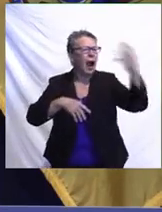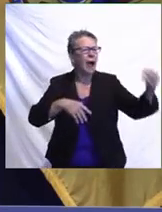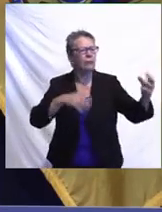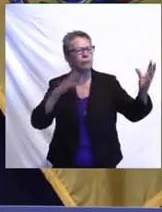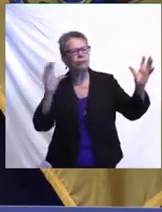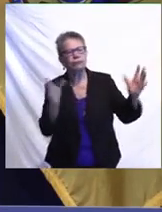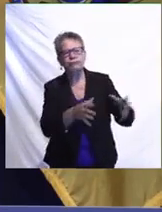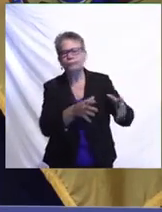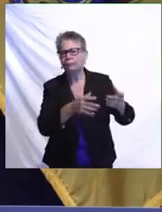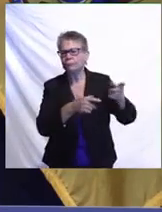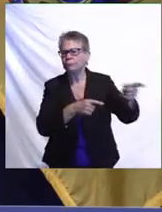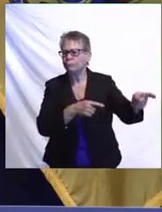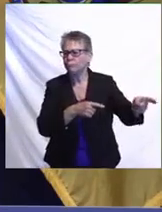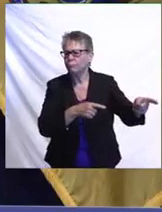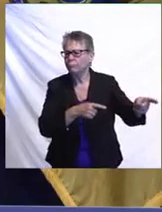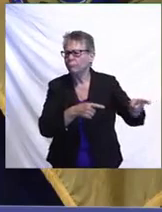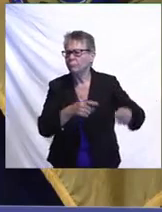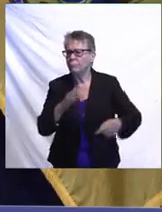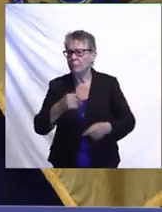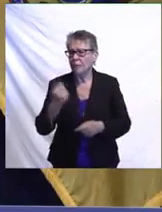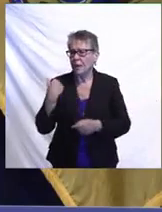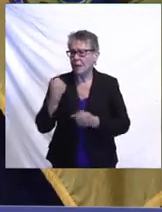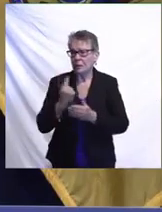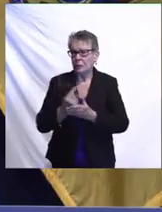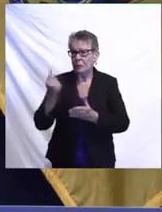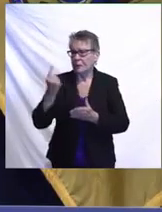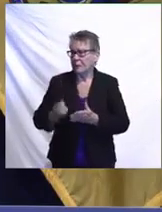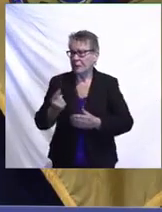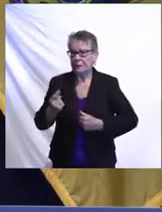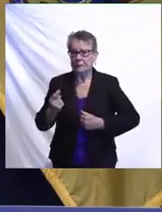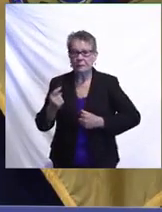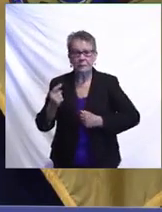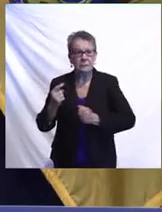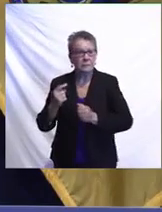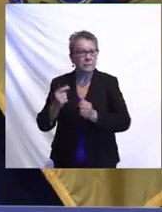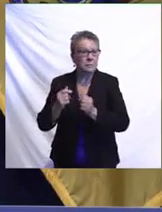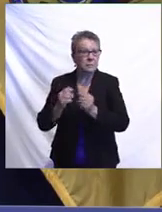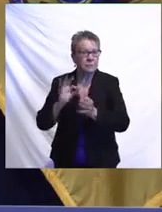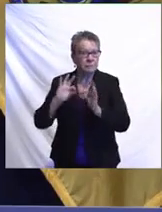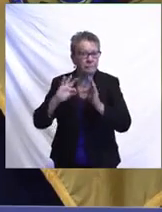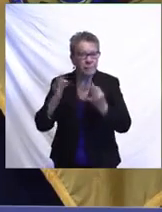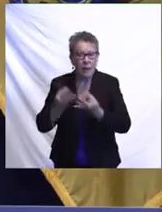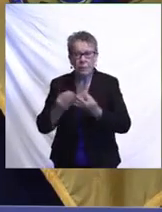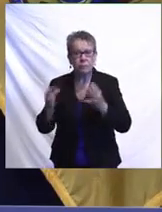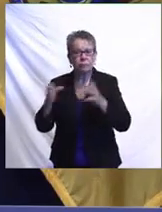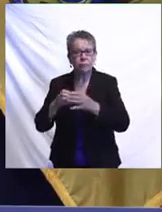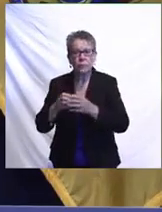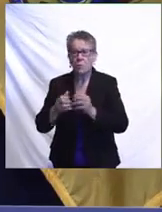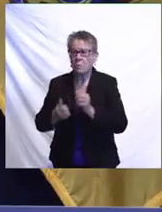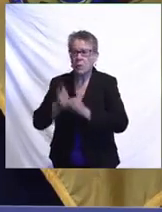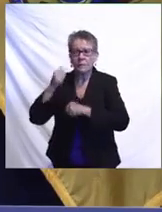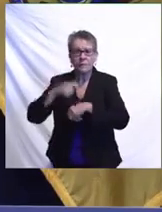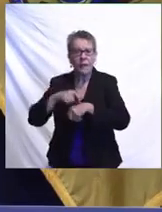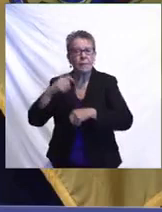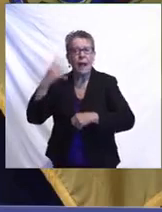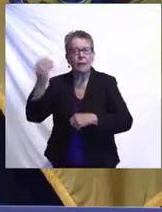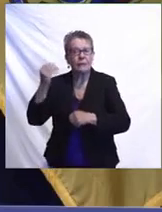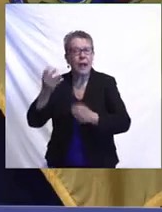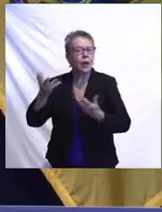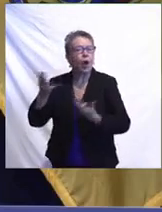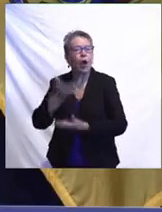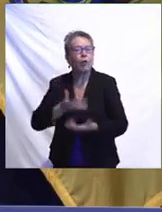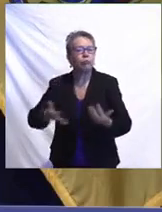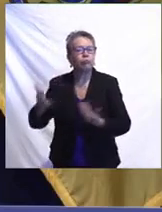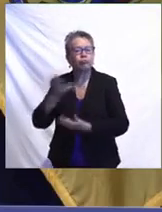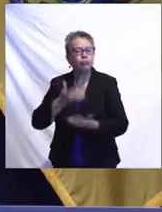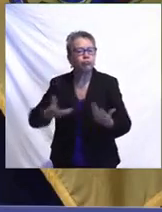weekend, and I spent 99% of the time at this establishment outdoors with coverings